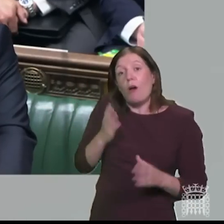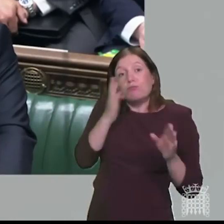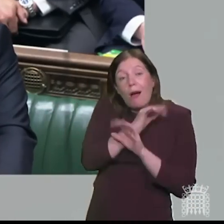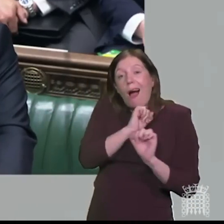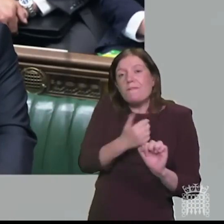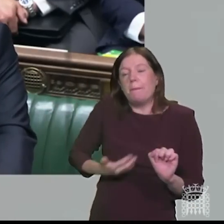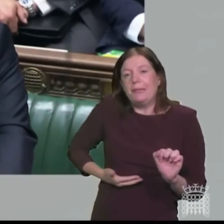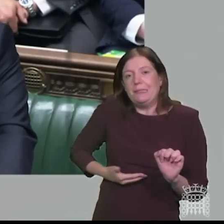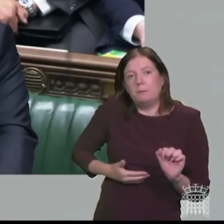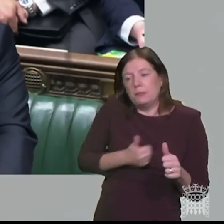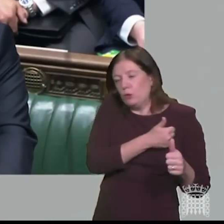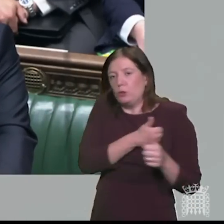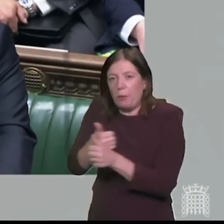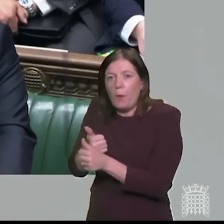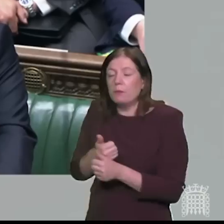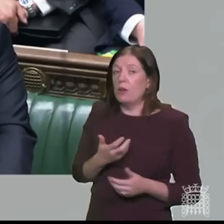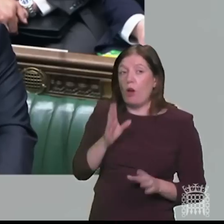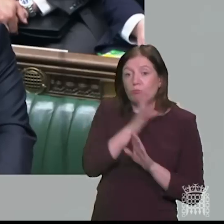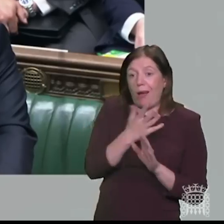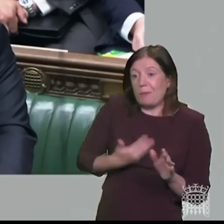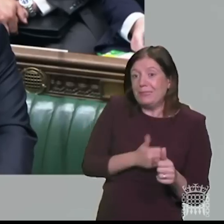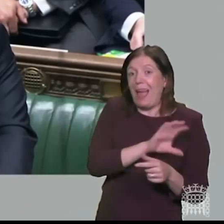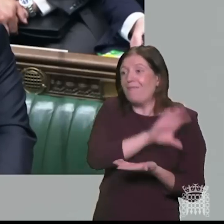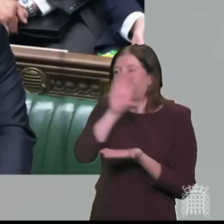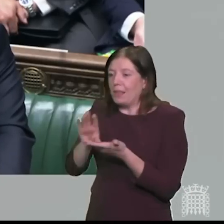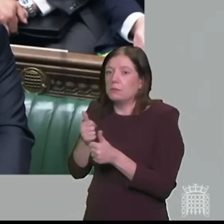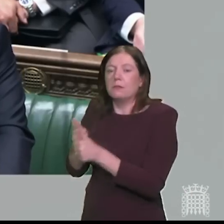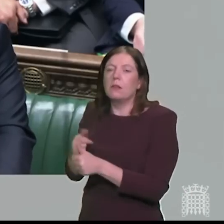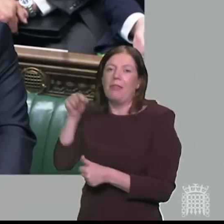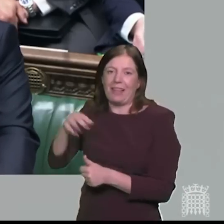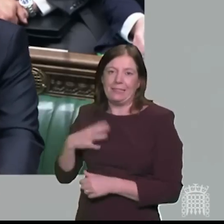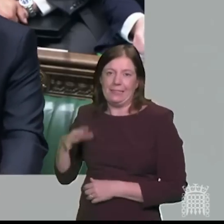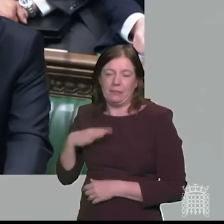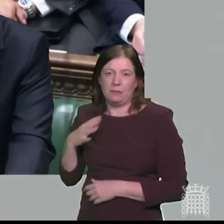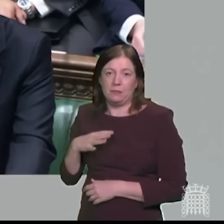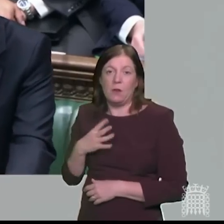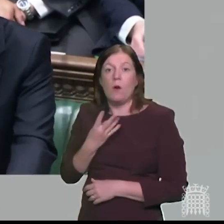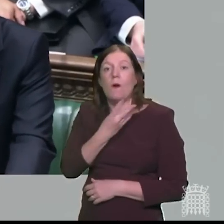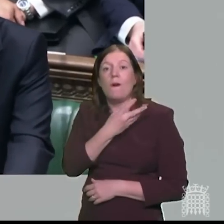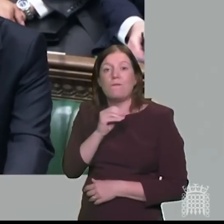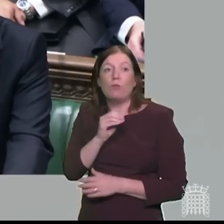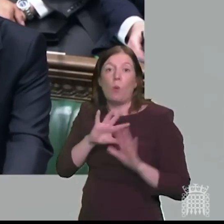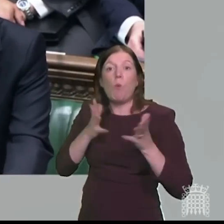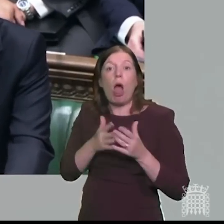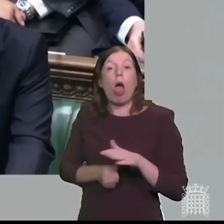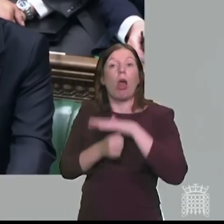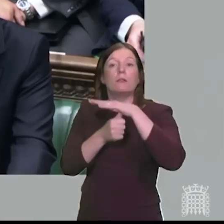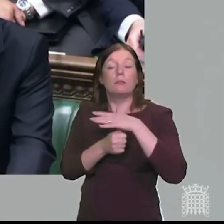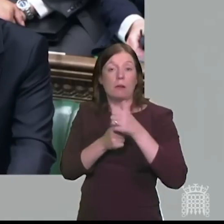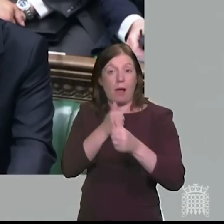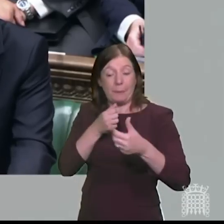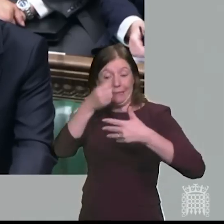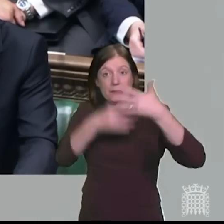investment will be critical to that recovery. And I was pleased that over 400 world-leading companies pledged to back